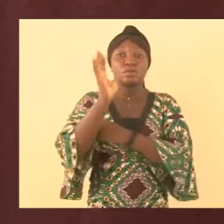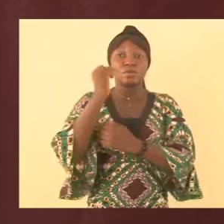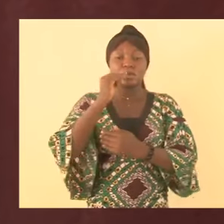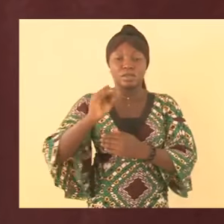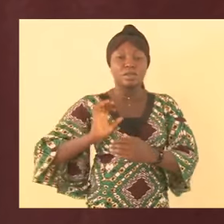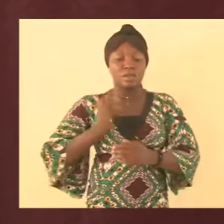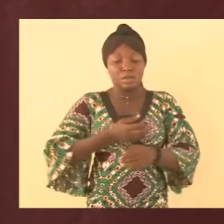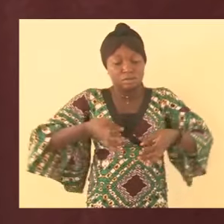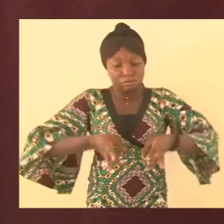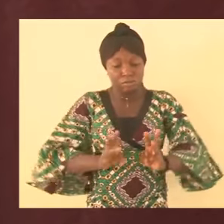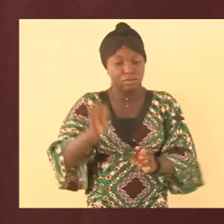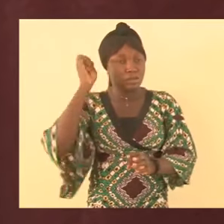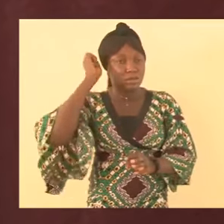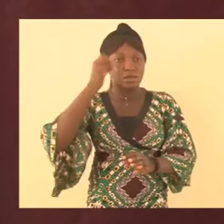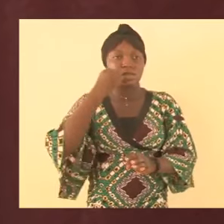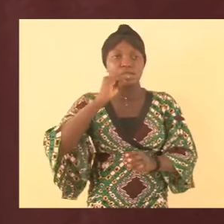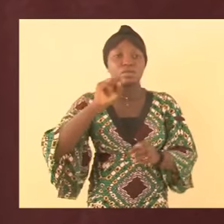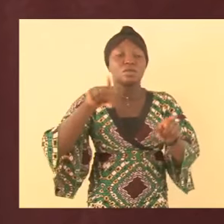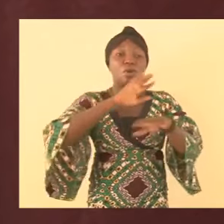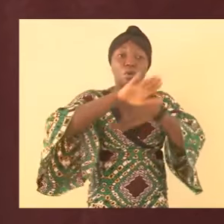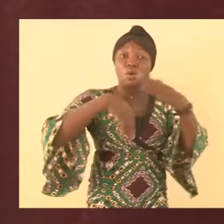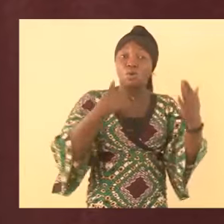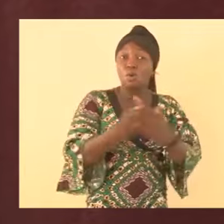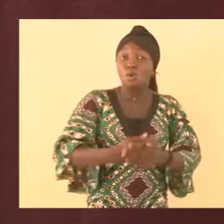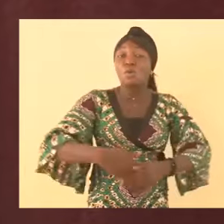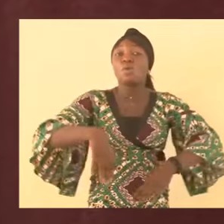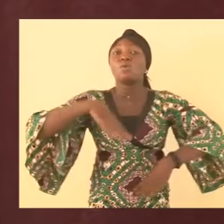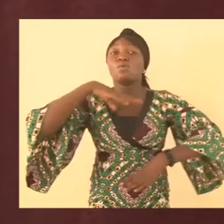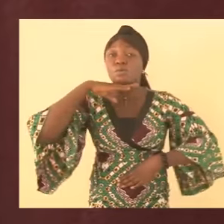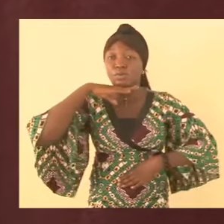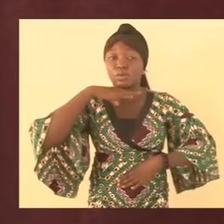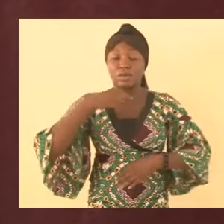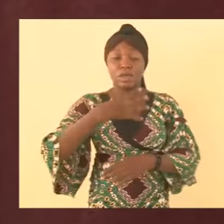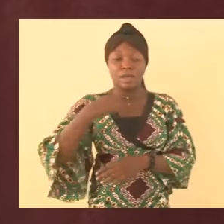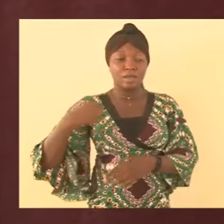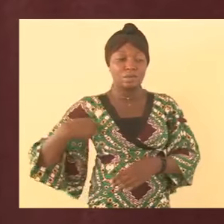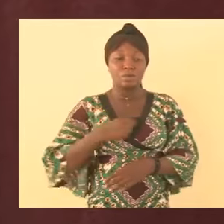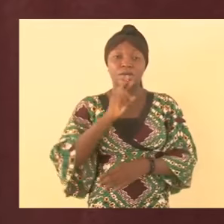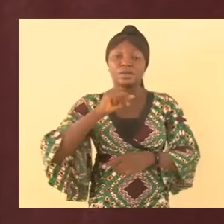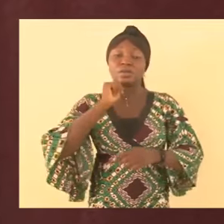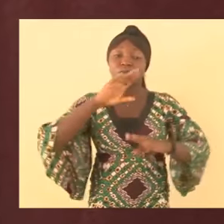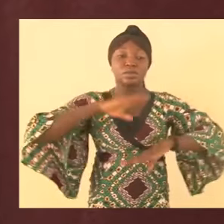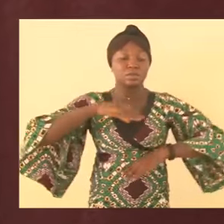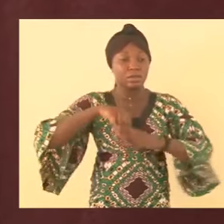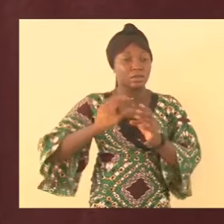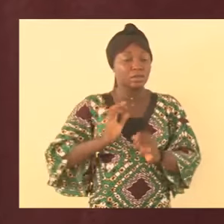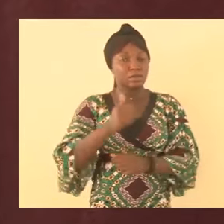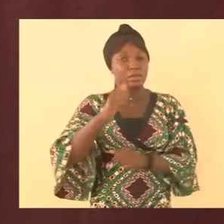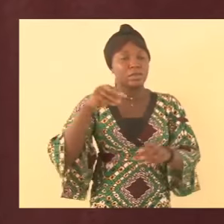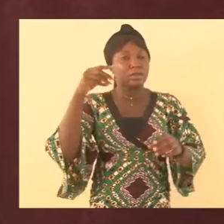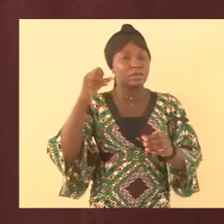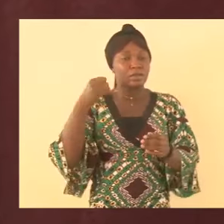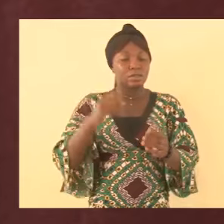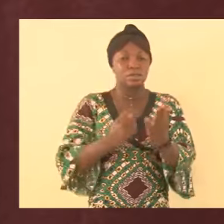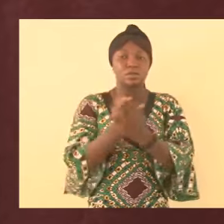our source, He's the all-sufficient one, and we are not sufficient in ourselves. The expression of that